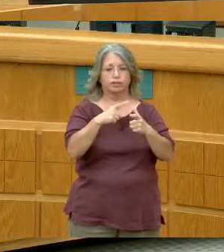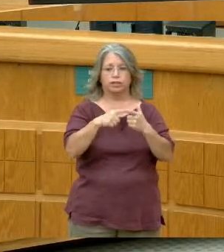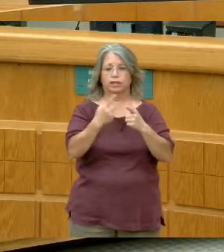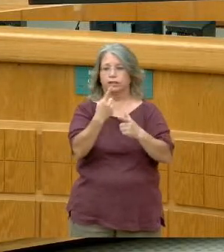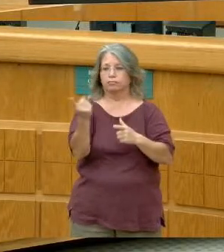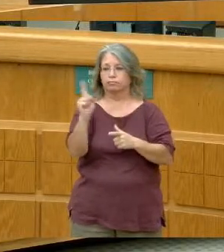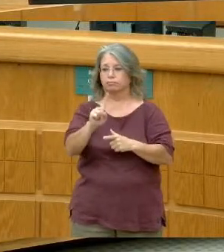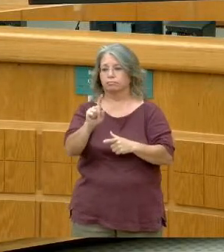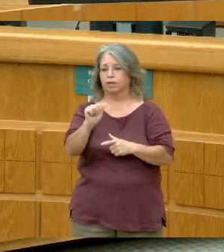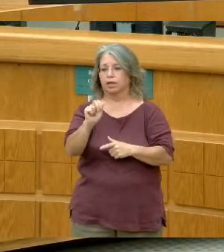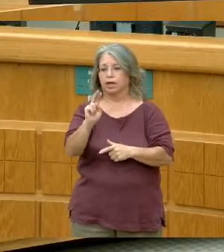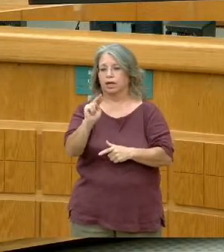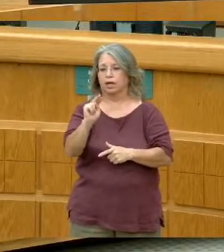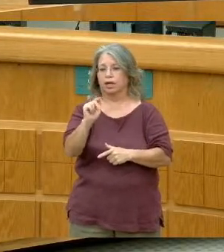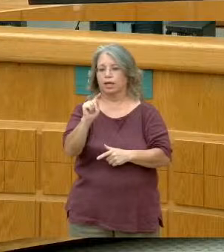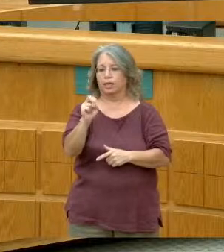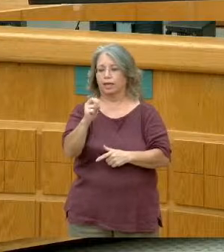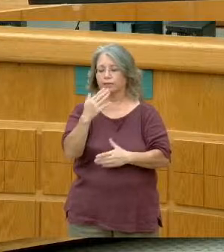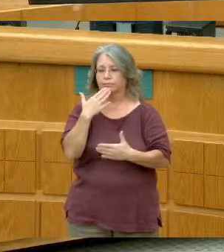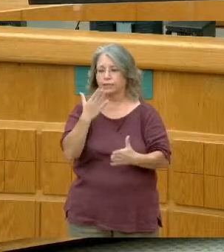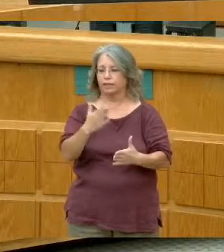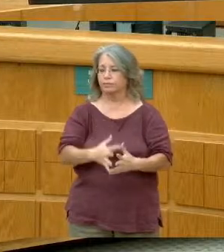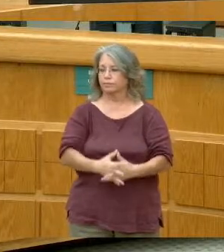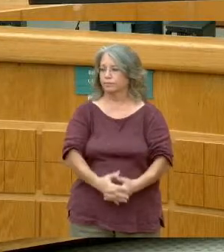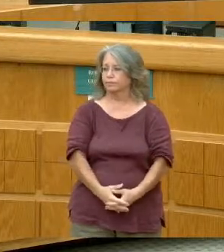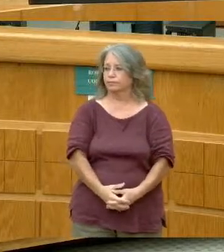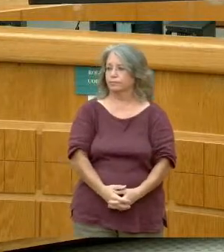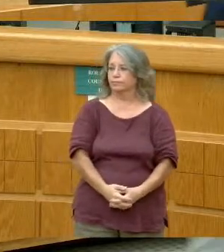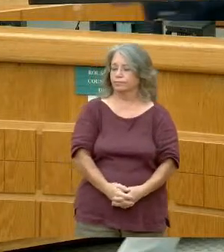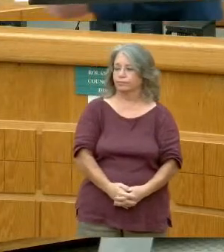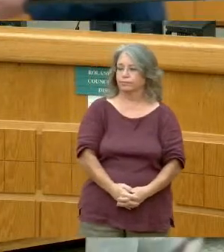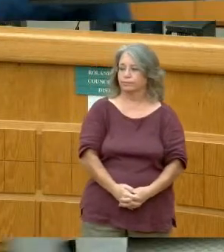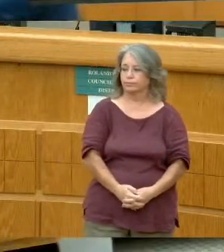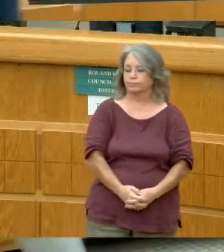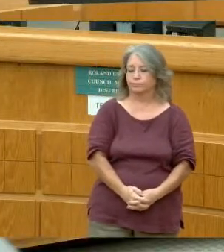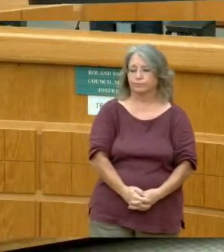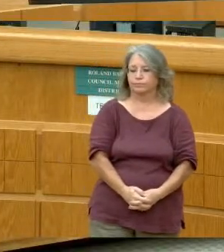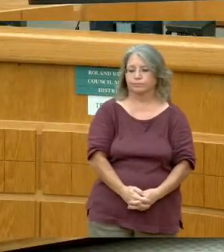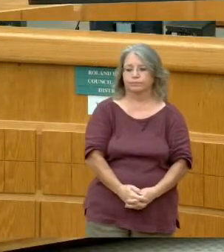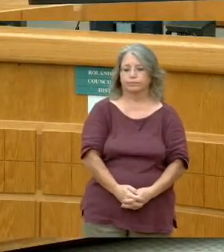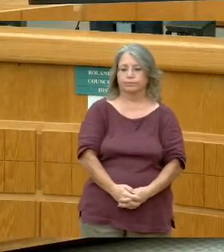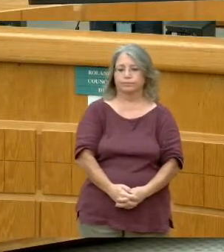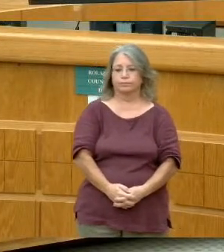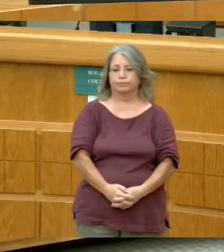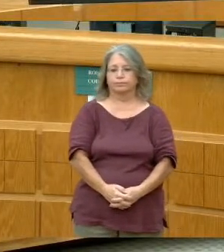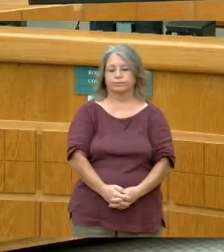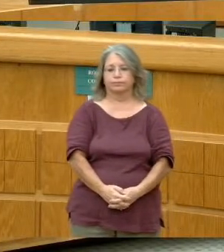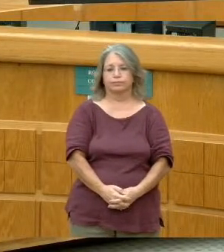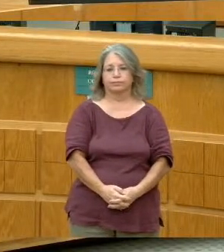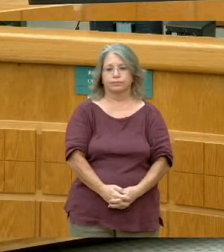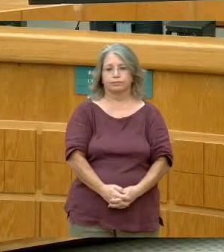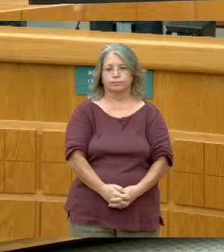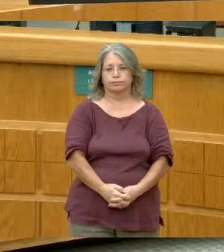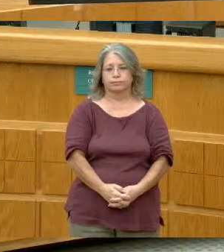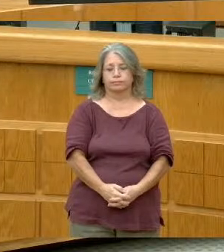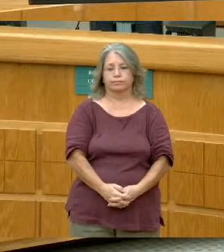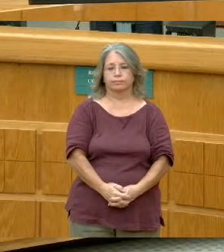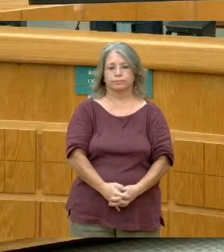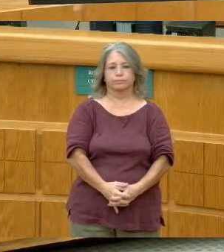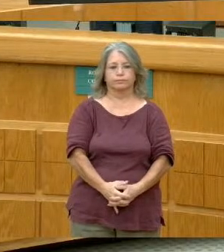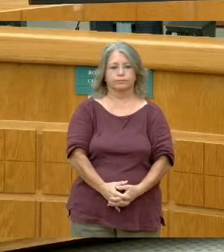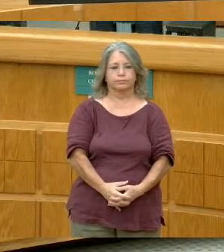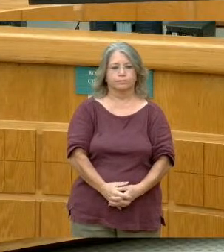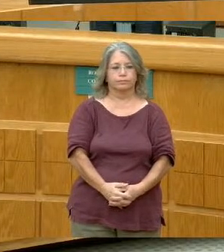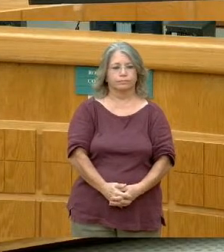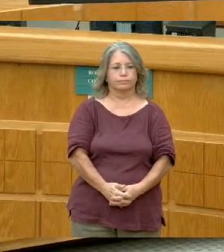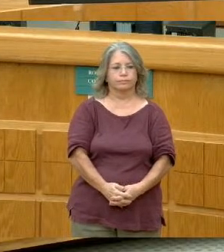come up. Thank you. En las últimas 24 horas se han reportado 356 casos confirmados por el